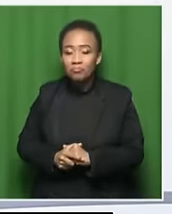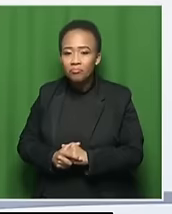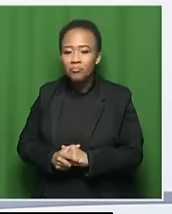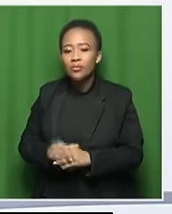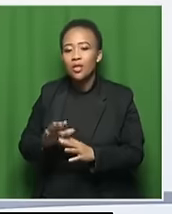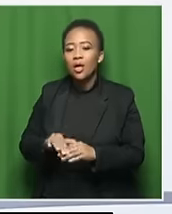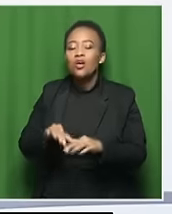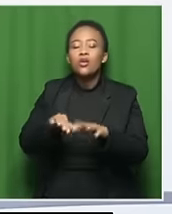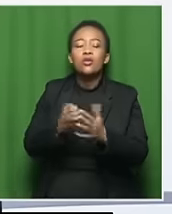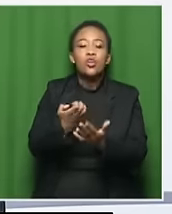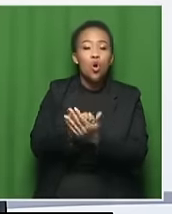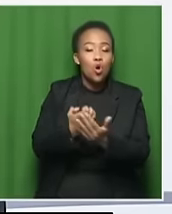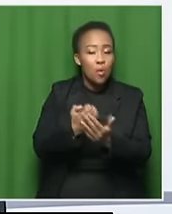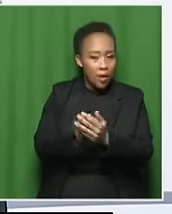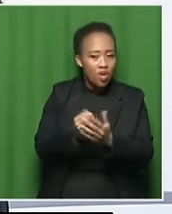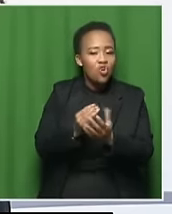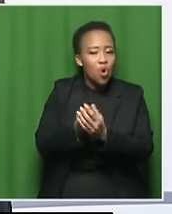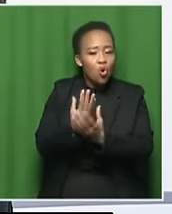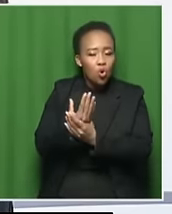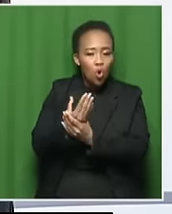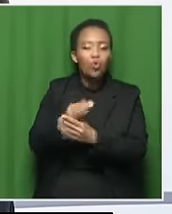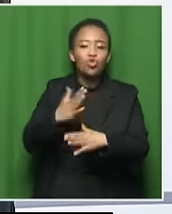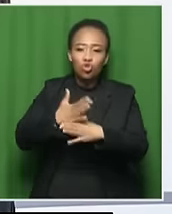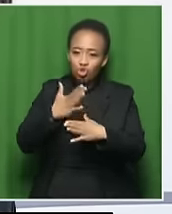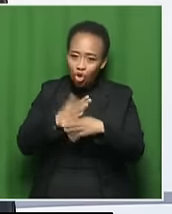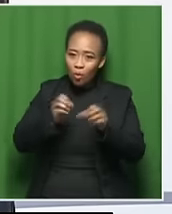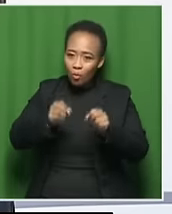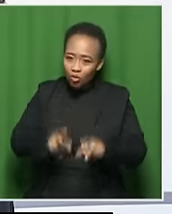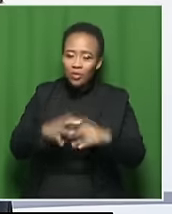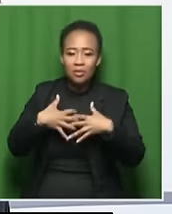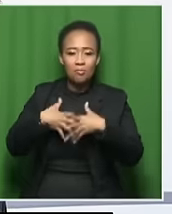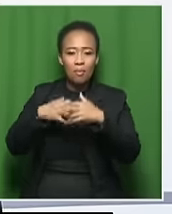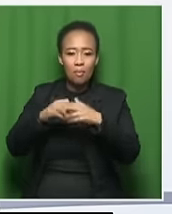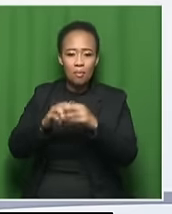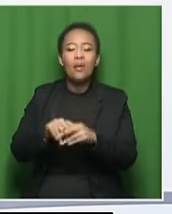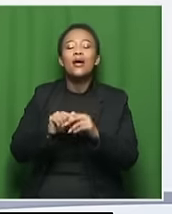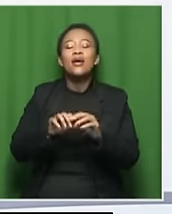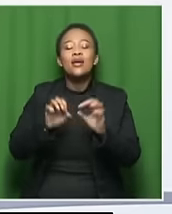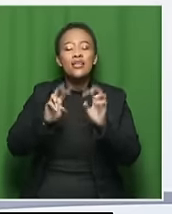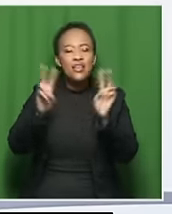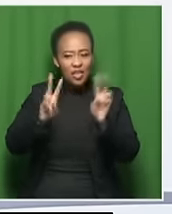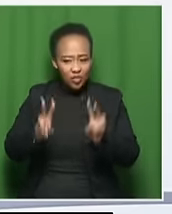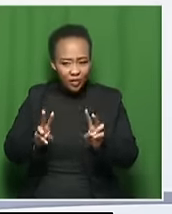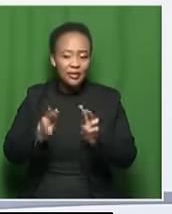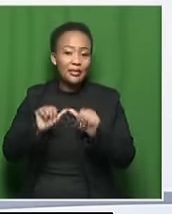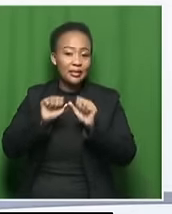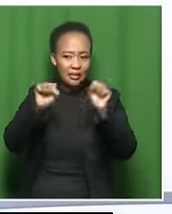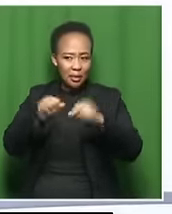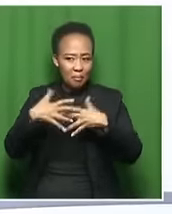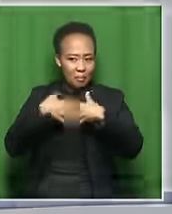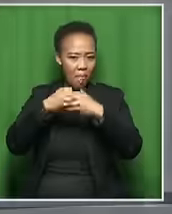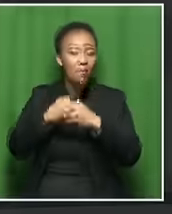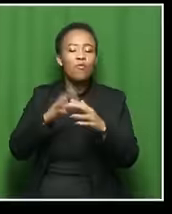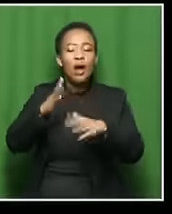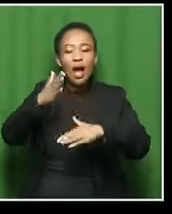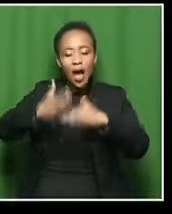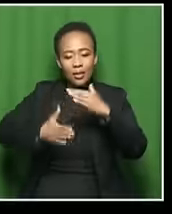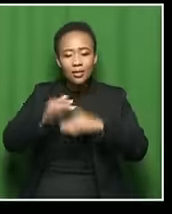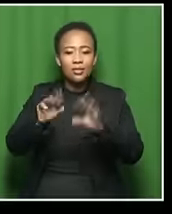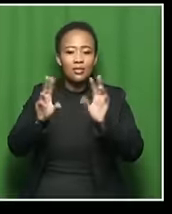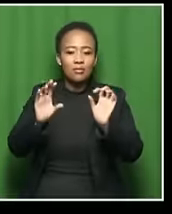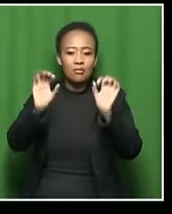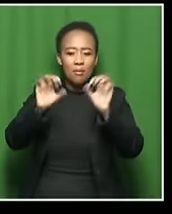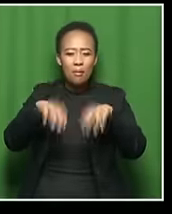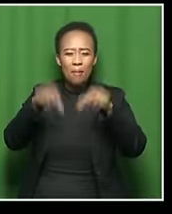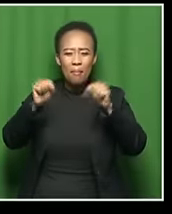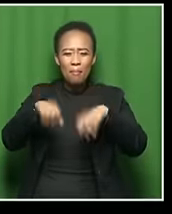economic growth that creates job opportunities, a sustainable energy system that ends load shedding, quality education for all, a fair